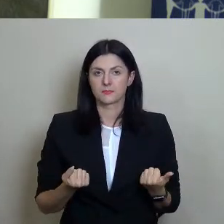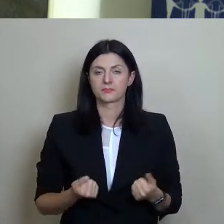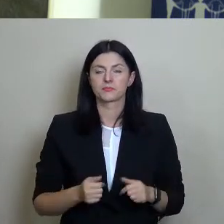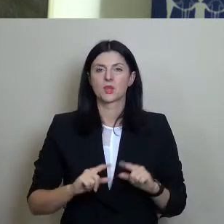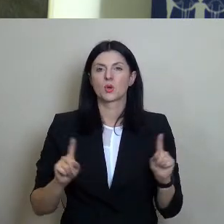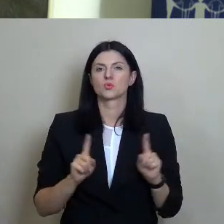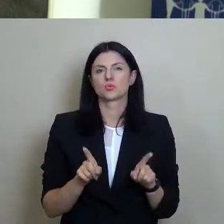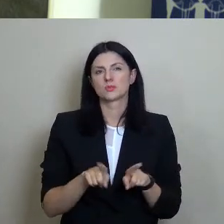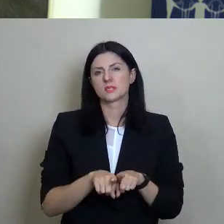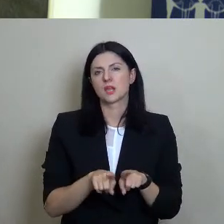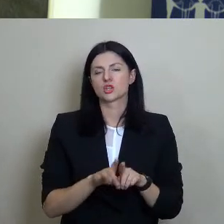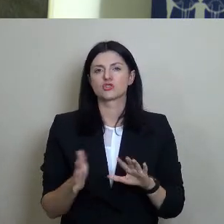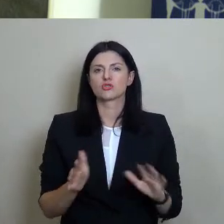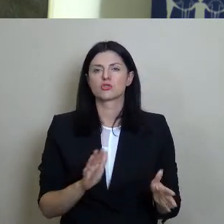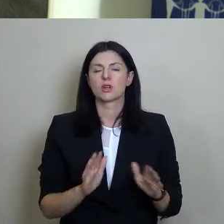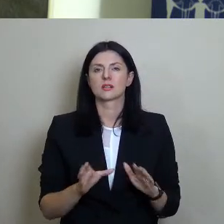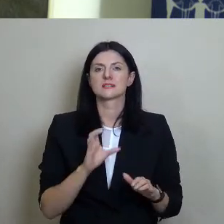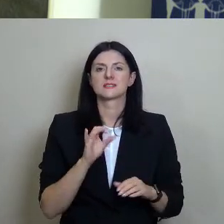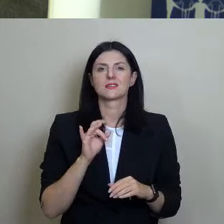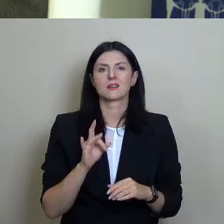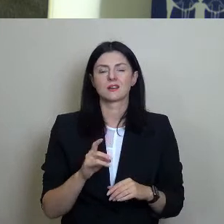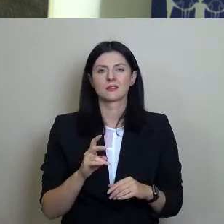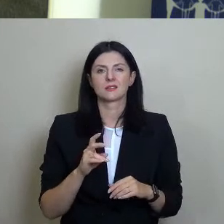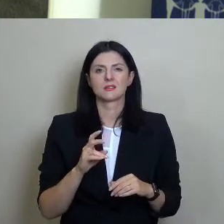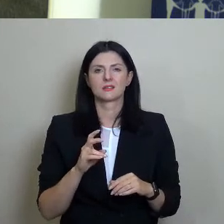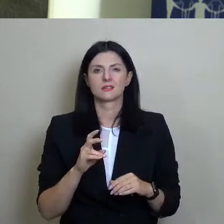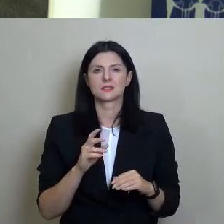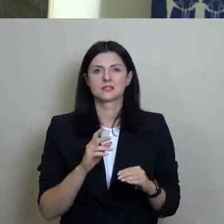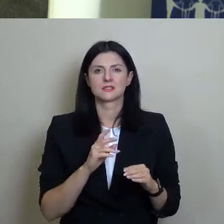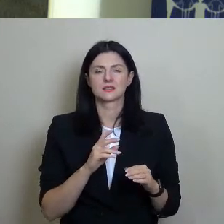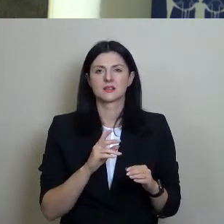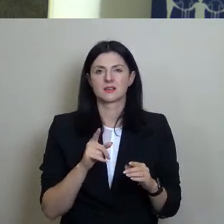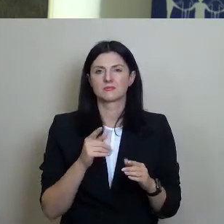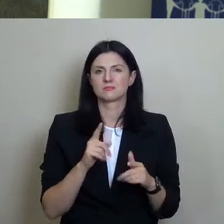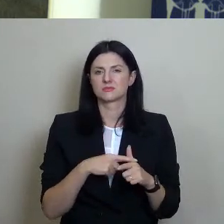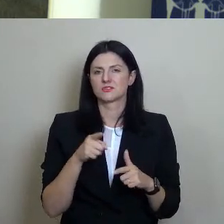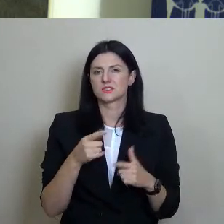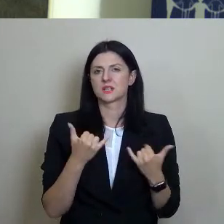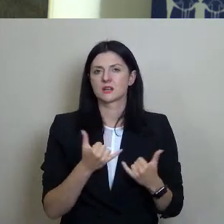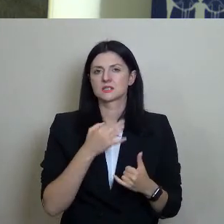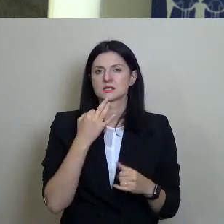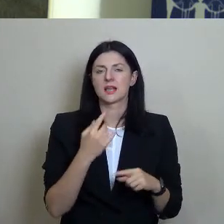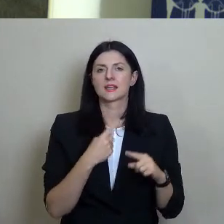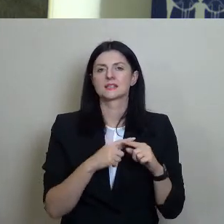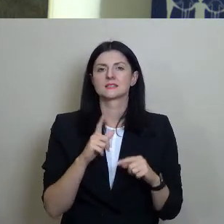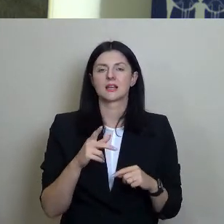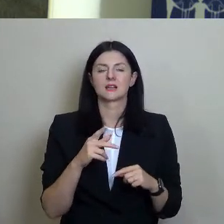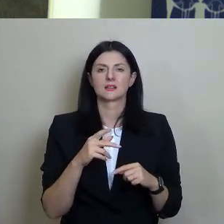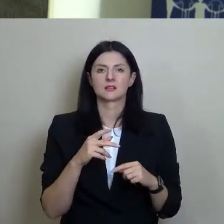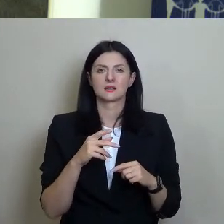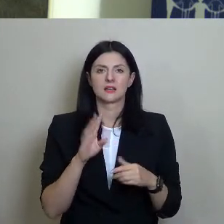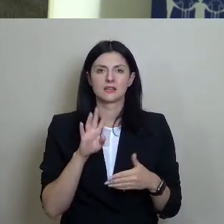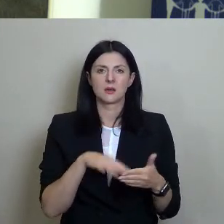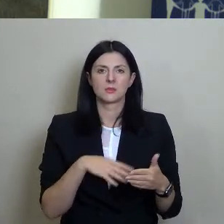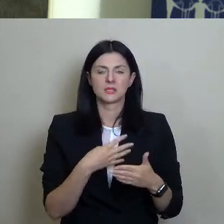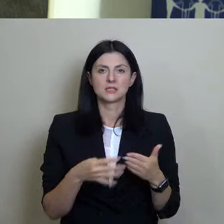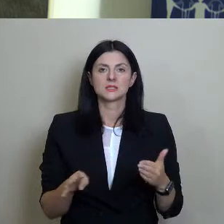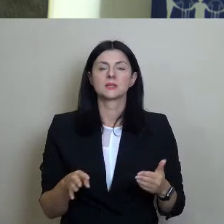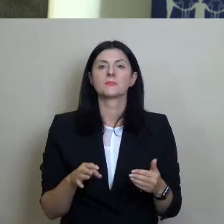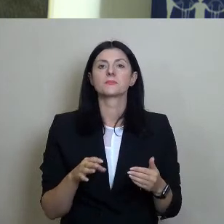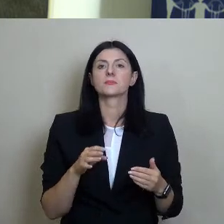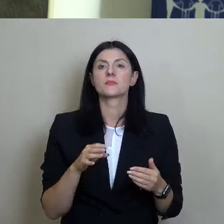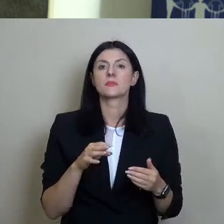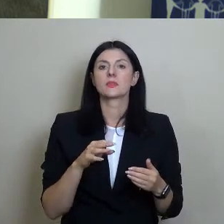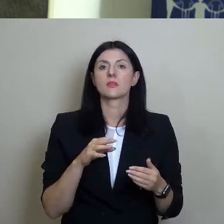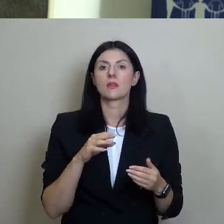there are not. There's something like a CRM system or something, yeah. You've mentioned that even the Excel